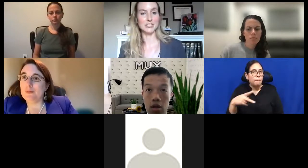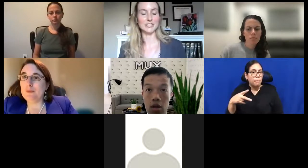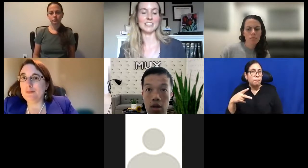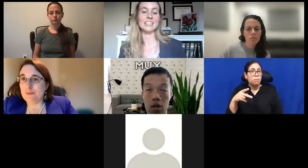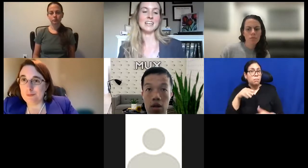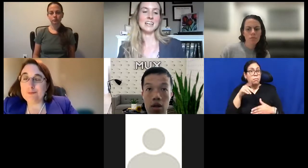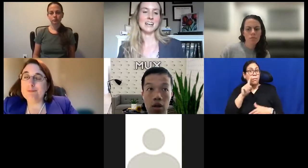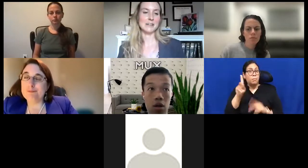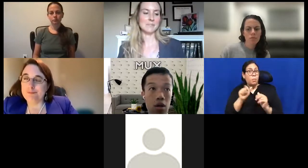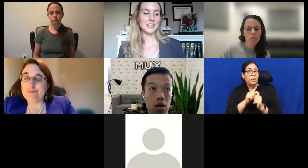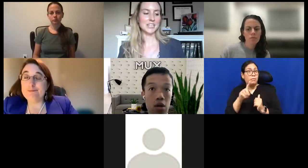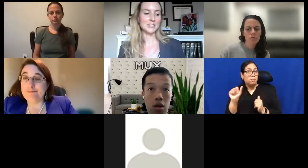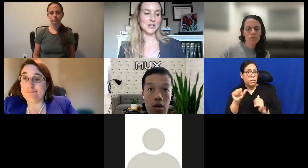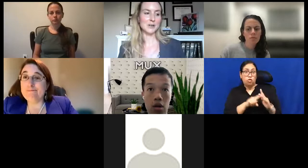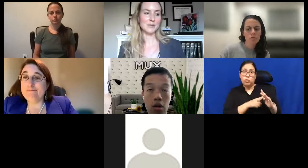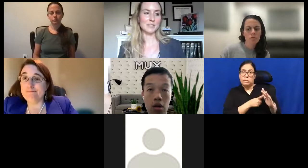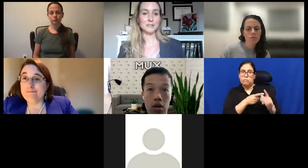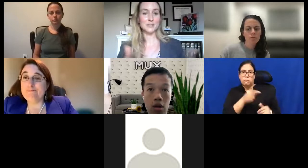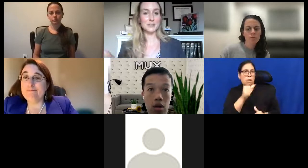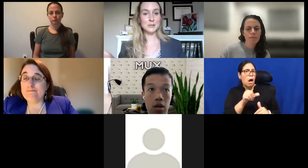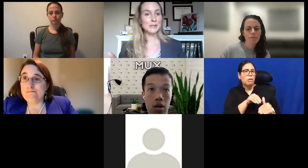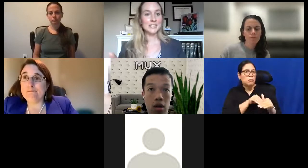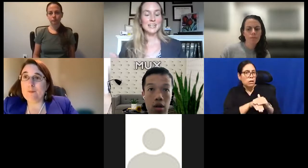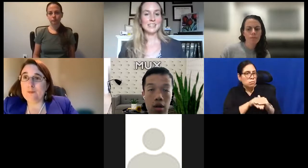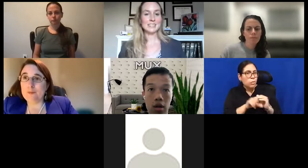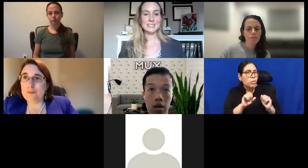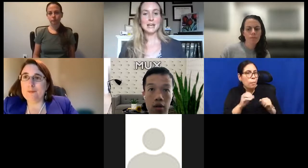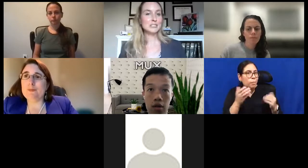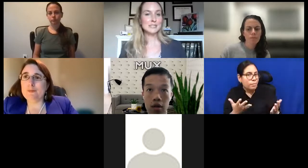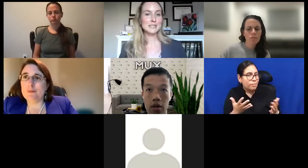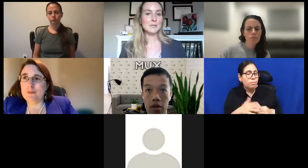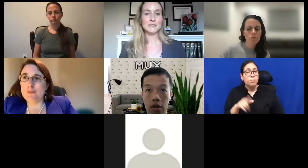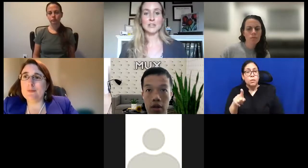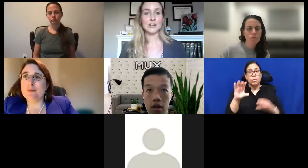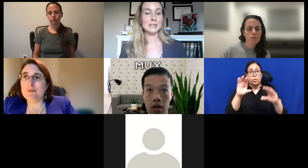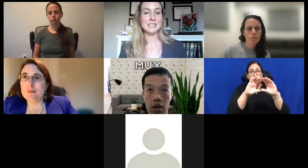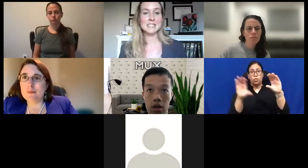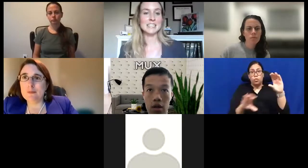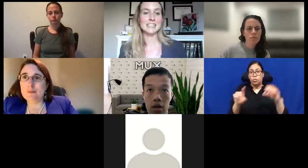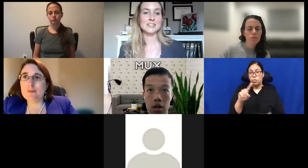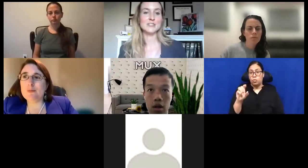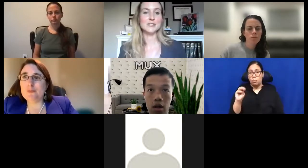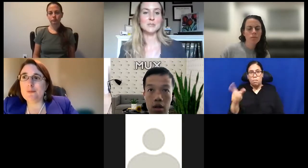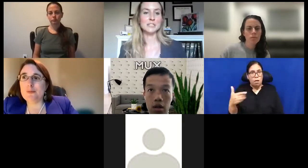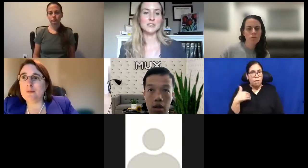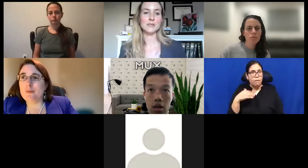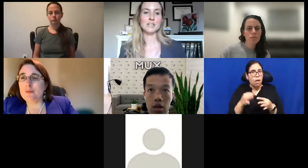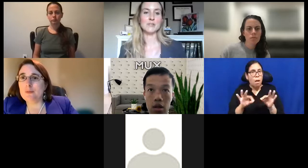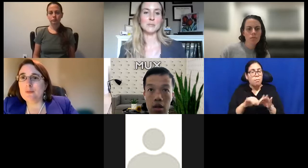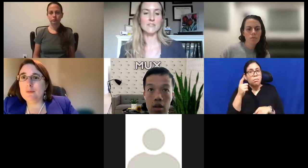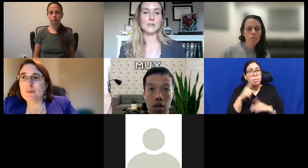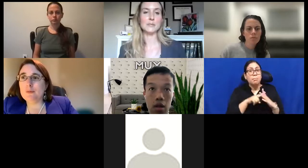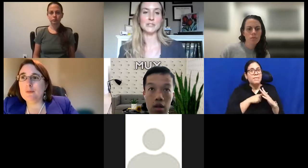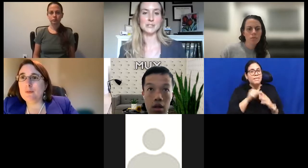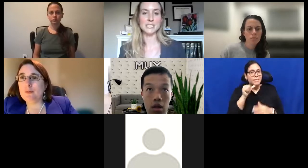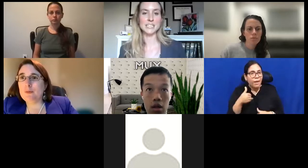least originally. And so, you know, Zoom has captions now, but for a long time it didn't. And so you just want to make sure that